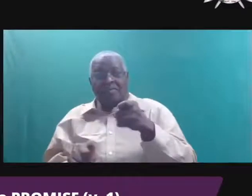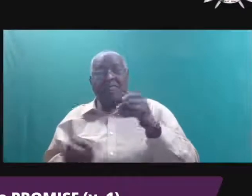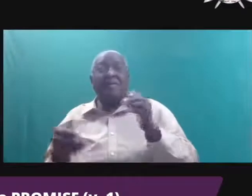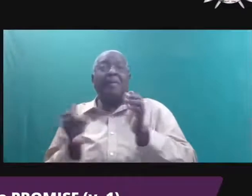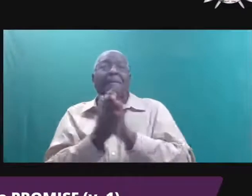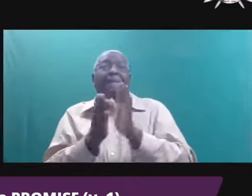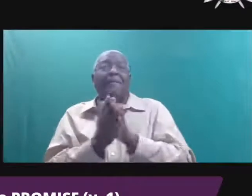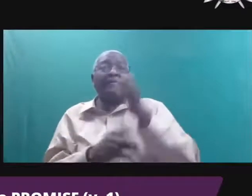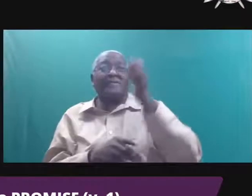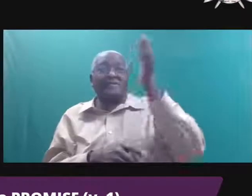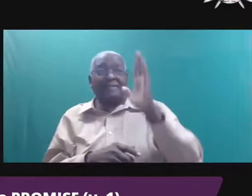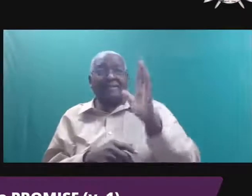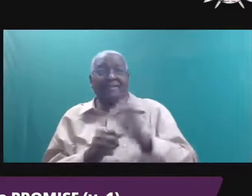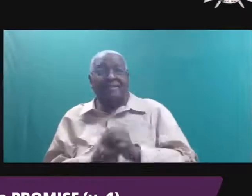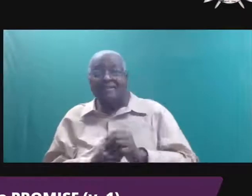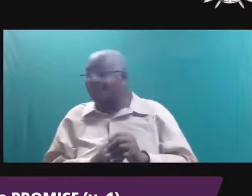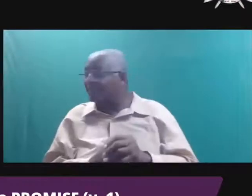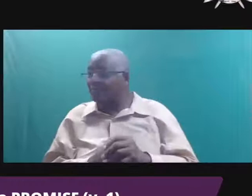not yet.